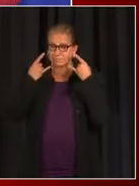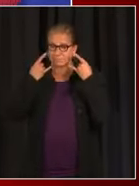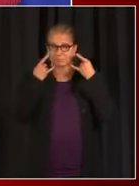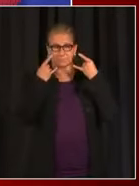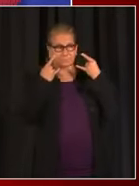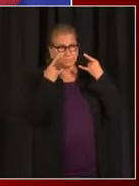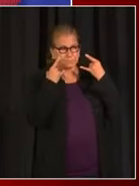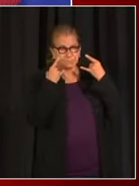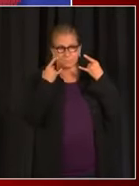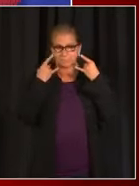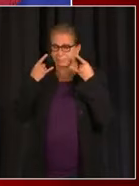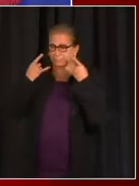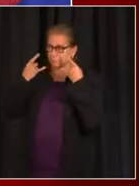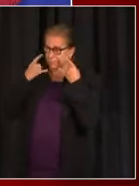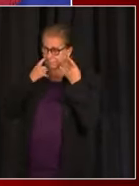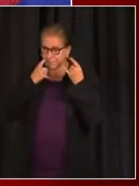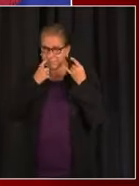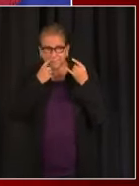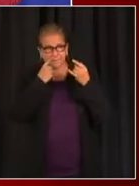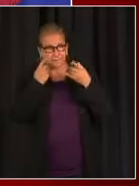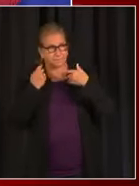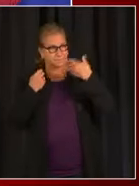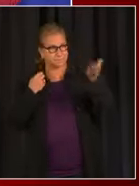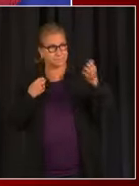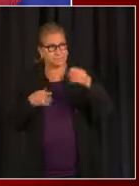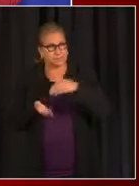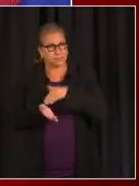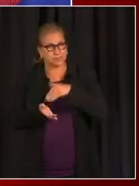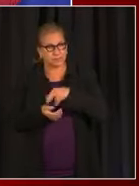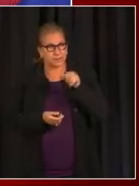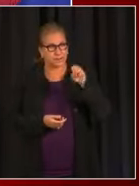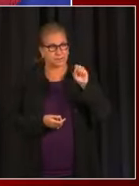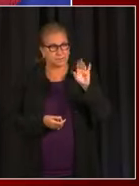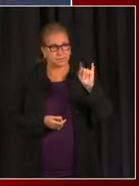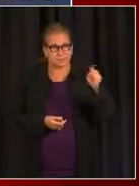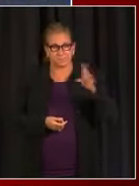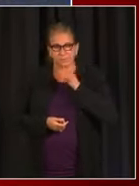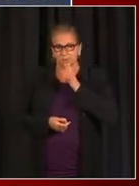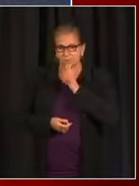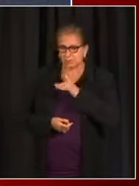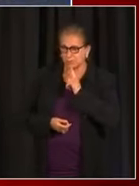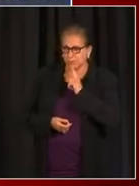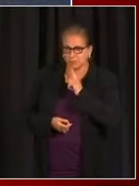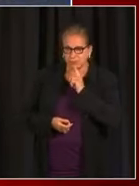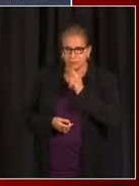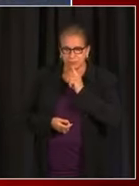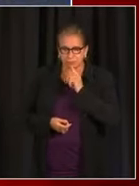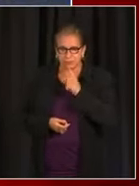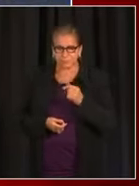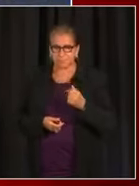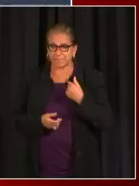turn to Dr. Nesbitt about small gatherings. Sure. We have continued through our